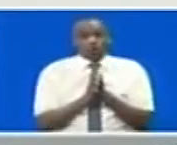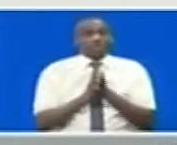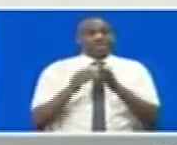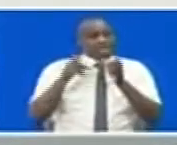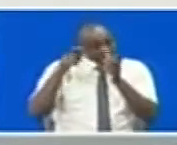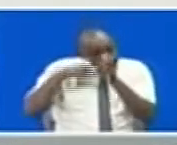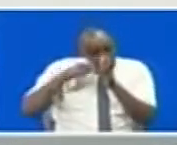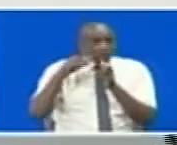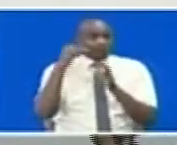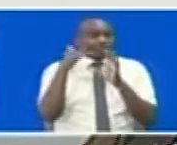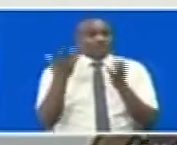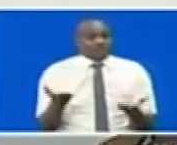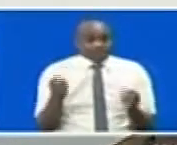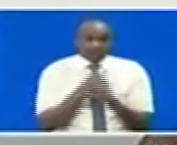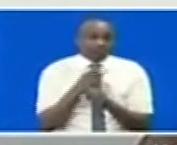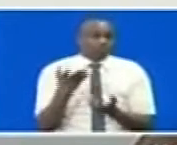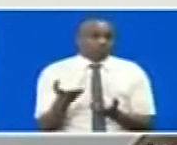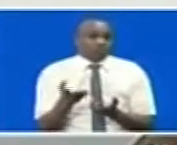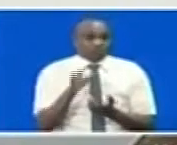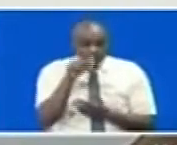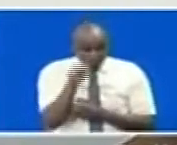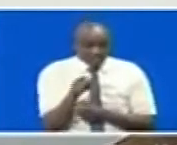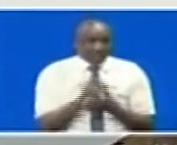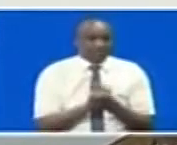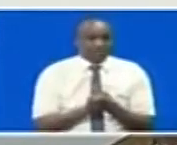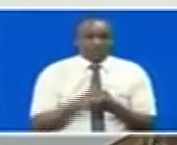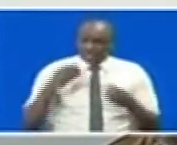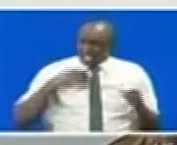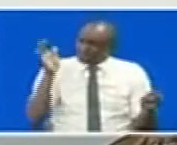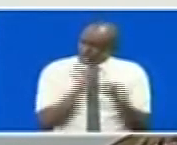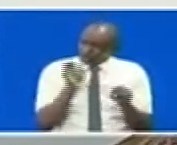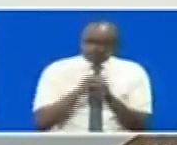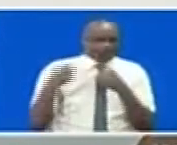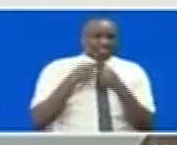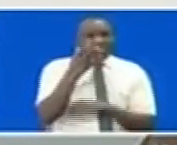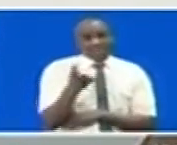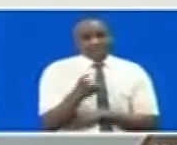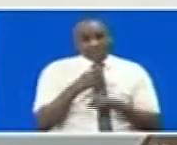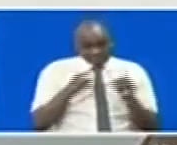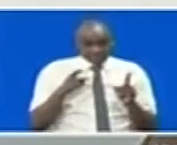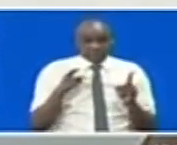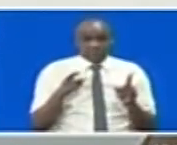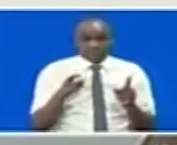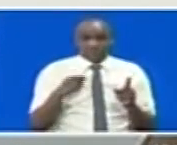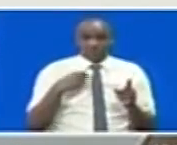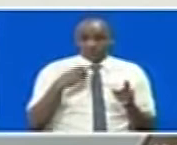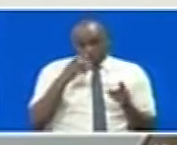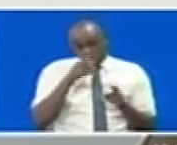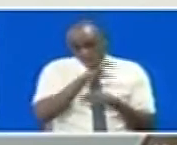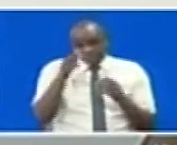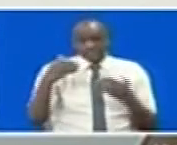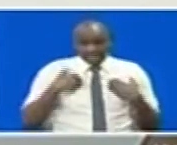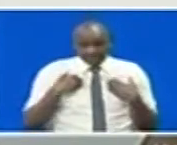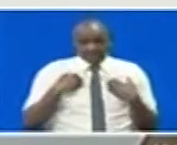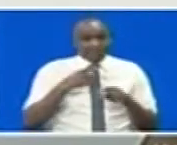voice. And therefore, we have a lot of challenges. But that notwithstanding, there